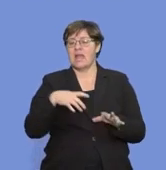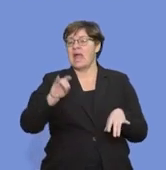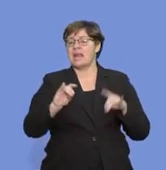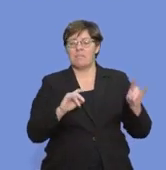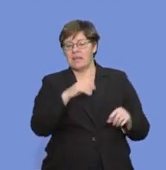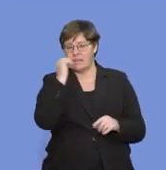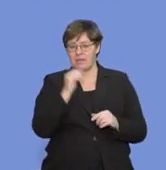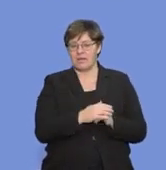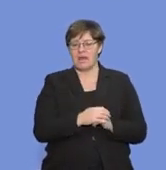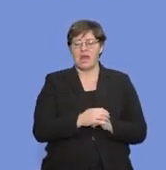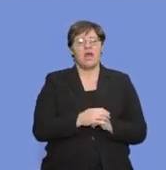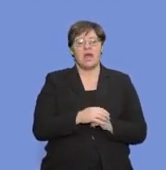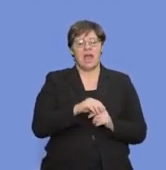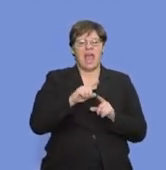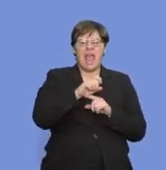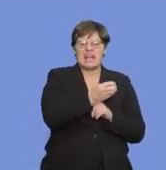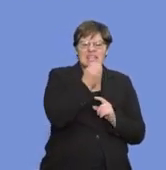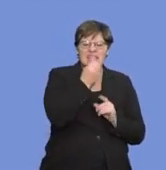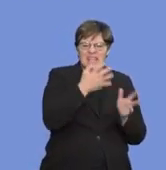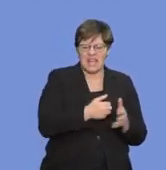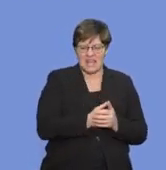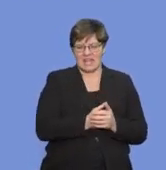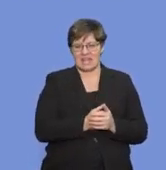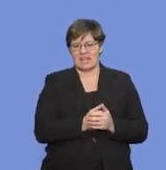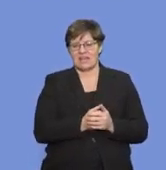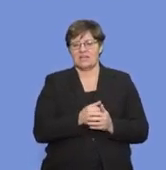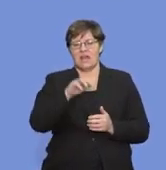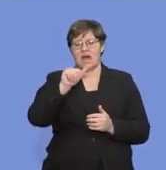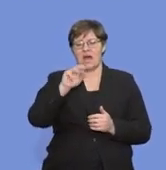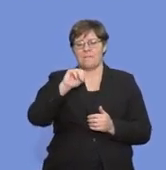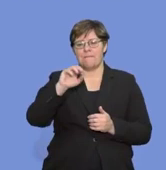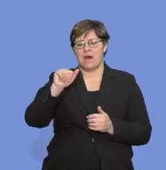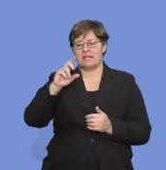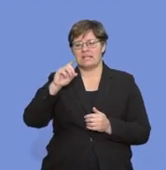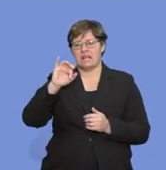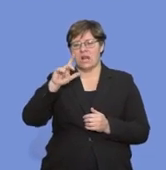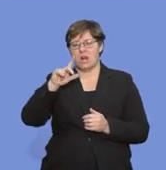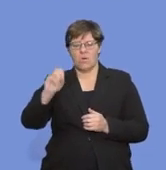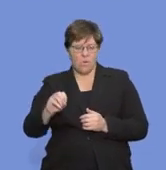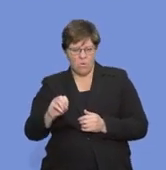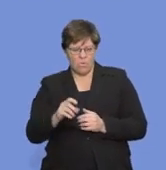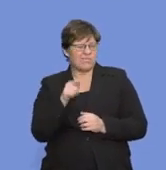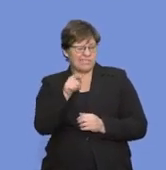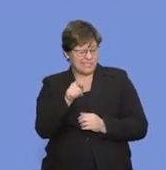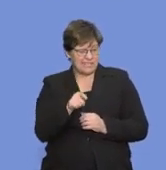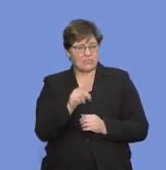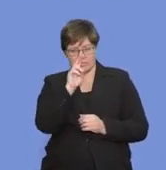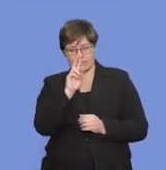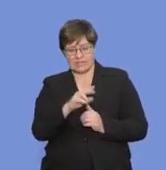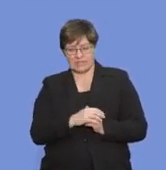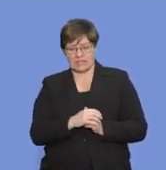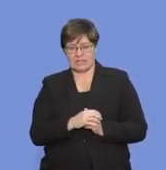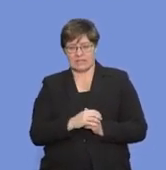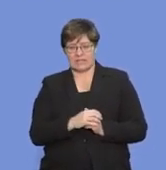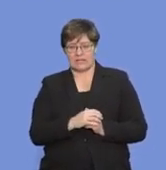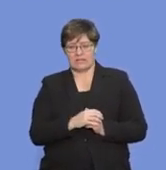the organisms or the animals that we call anteaters, or we call them pangolins or armadillos. And if we have